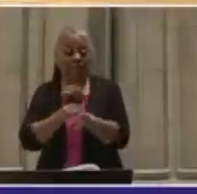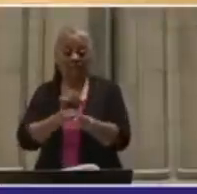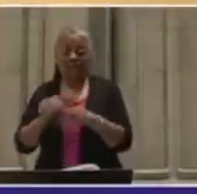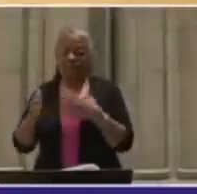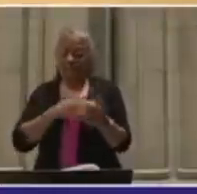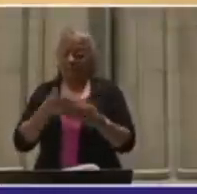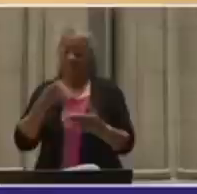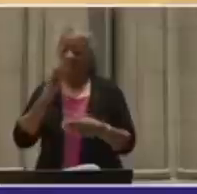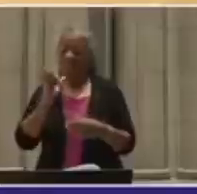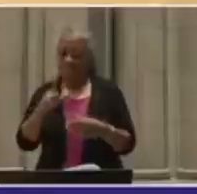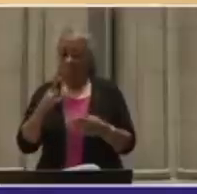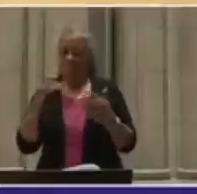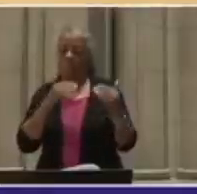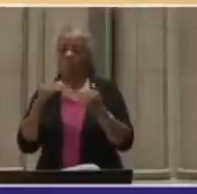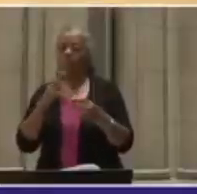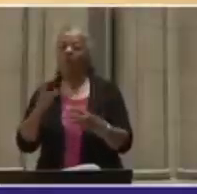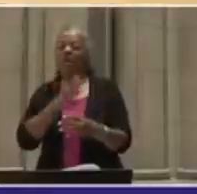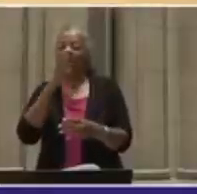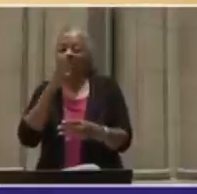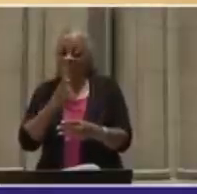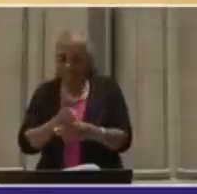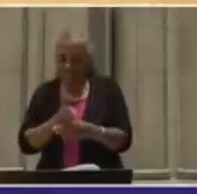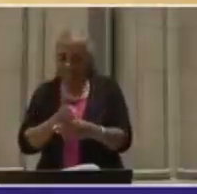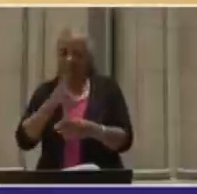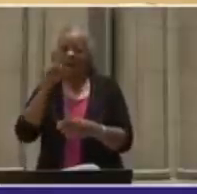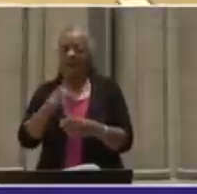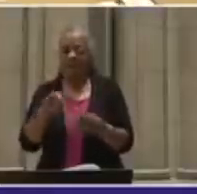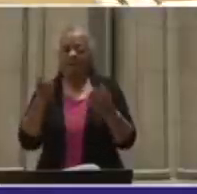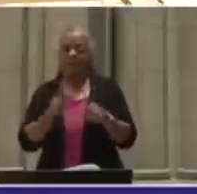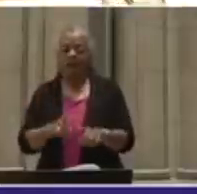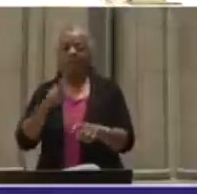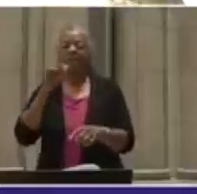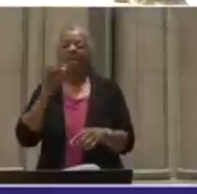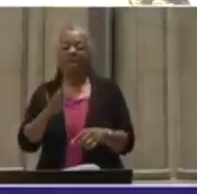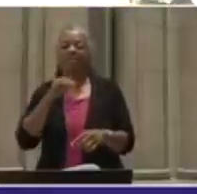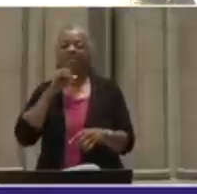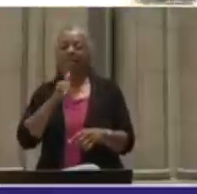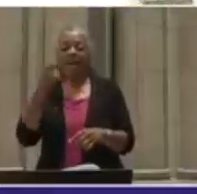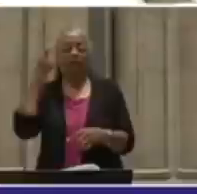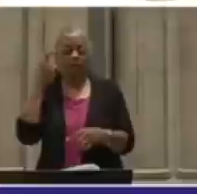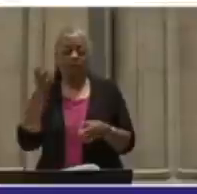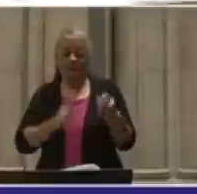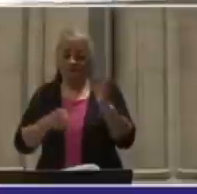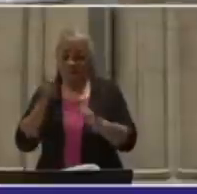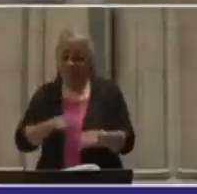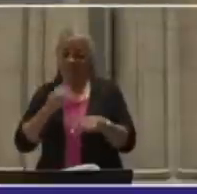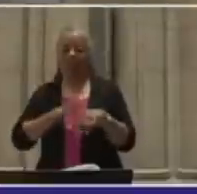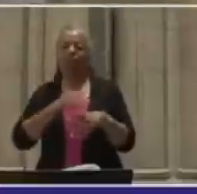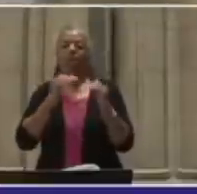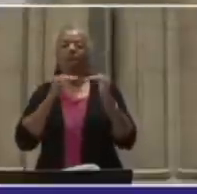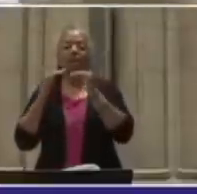the Civil War, never had to be if there had not been a compromise on